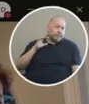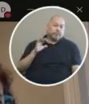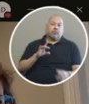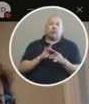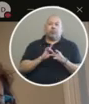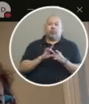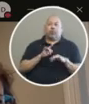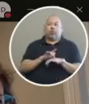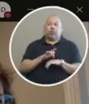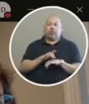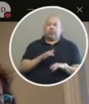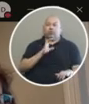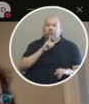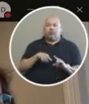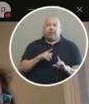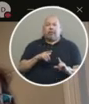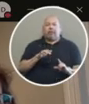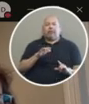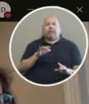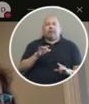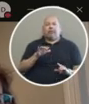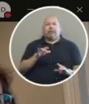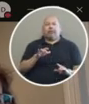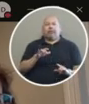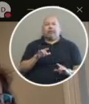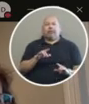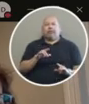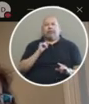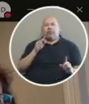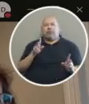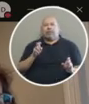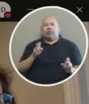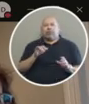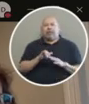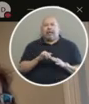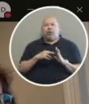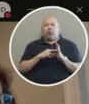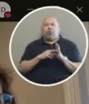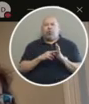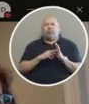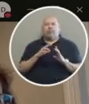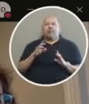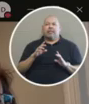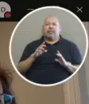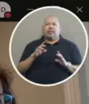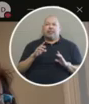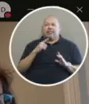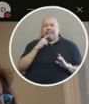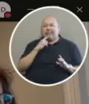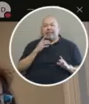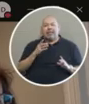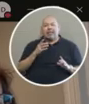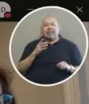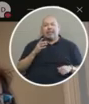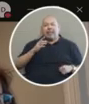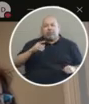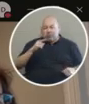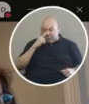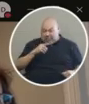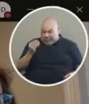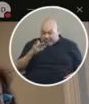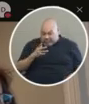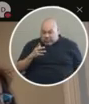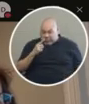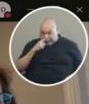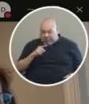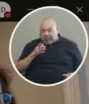Regarding earlier, or rather, let's stick with the issue that Representative Lozada brought. Then could you tell us, or